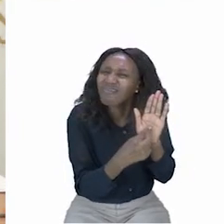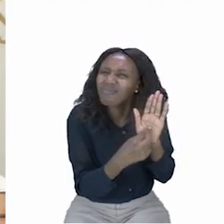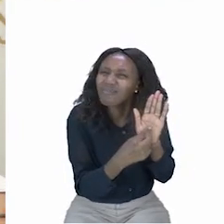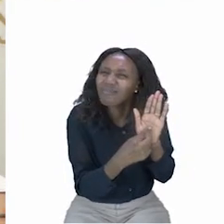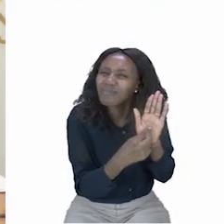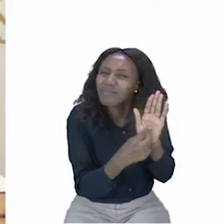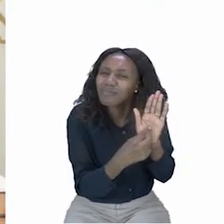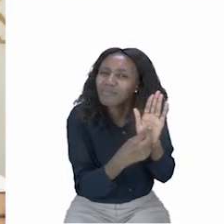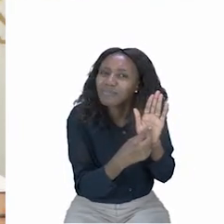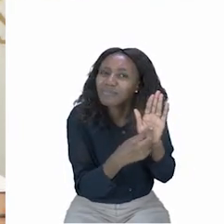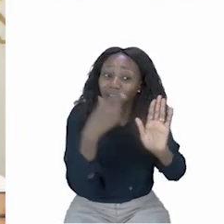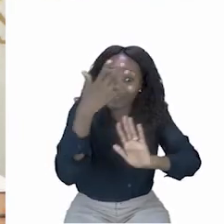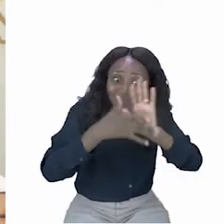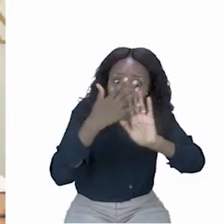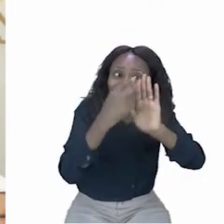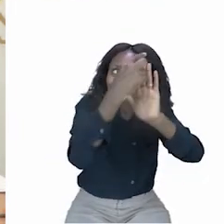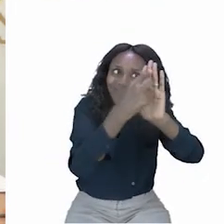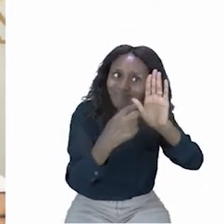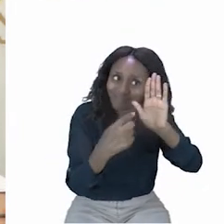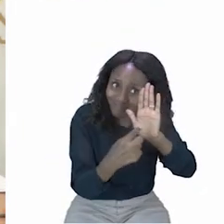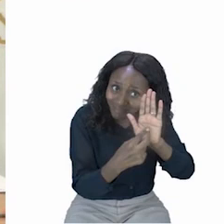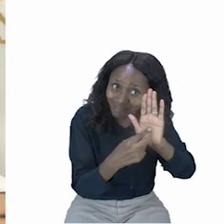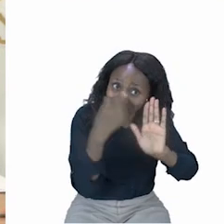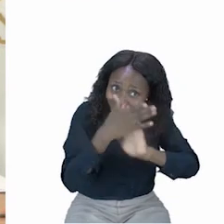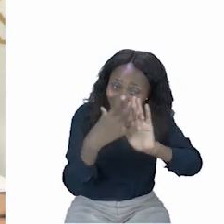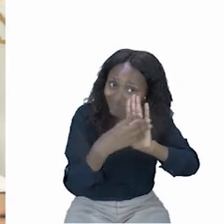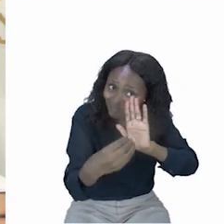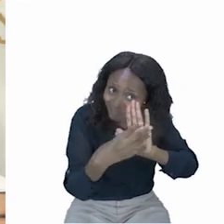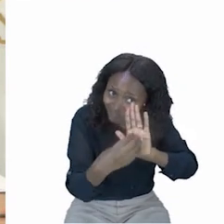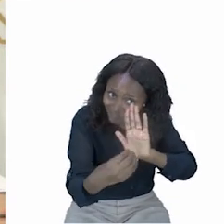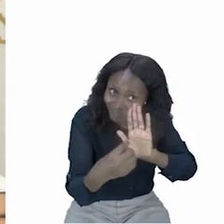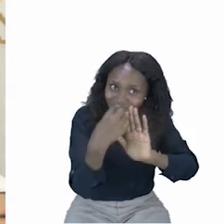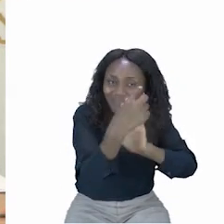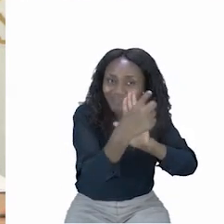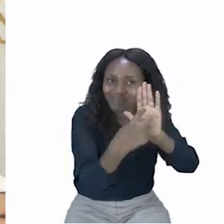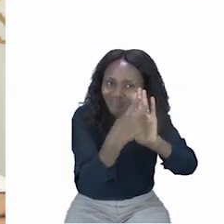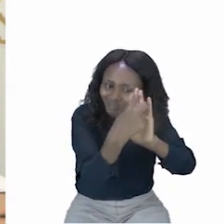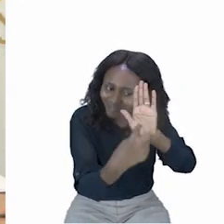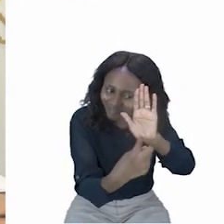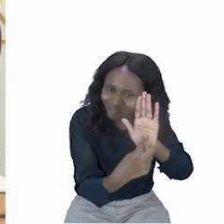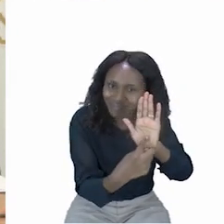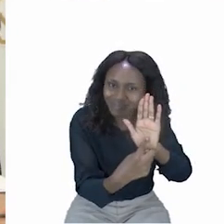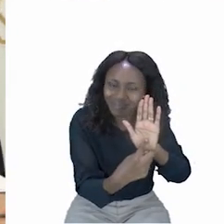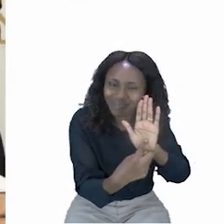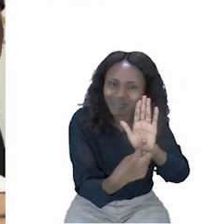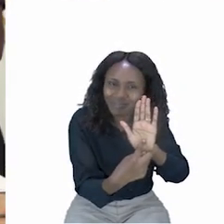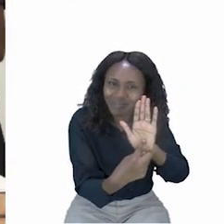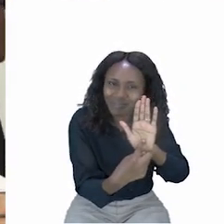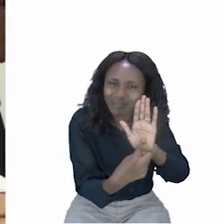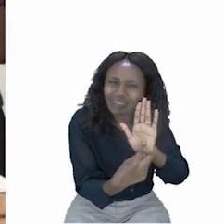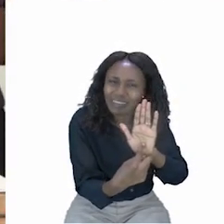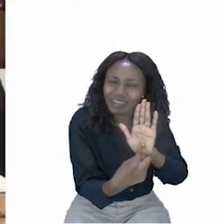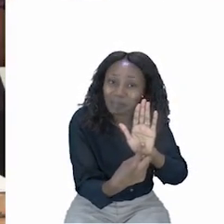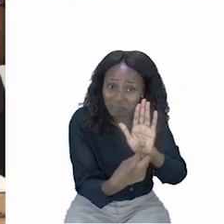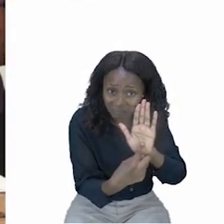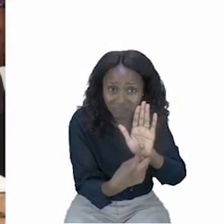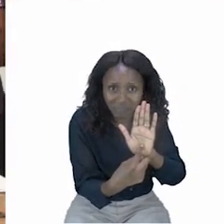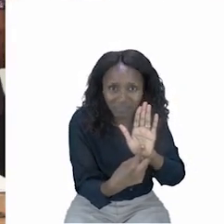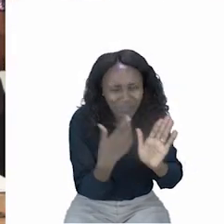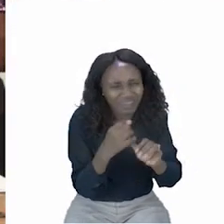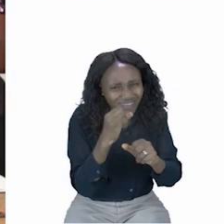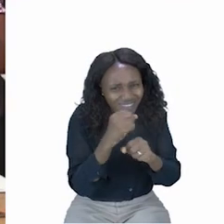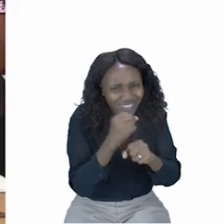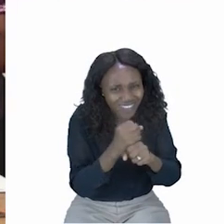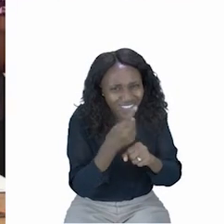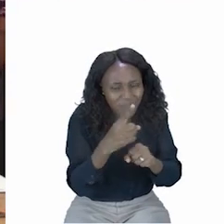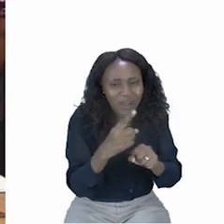say exclamation mark. Yes, it's kind of tricky in the mouth, but if you keep on practicing, you'll be able